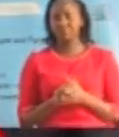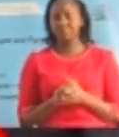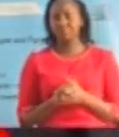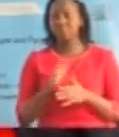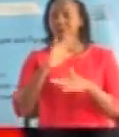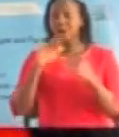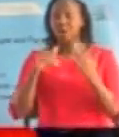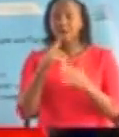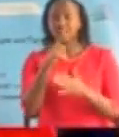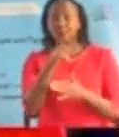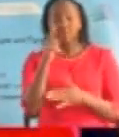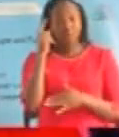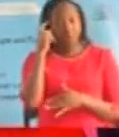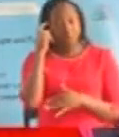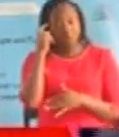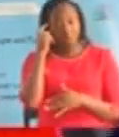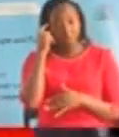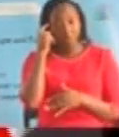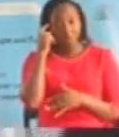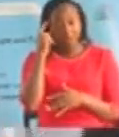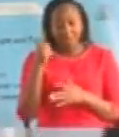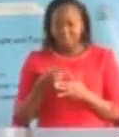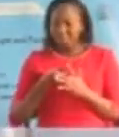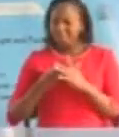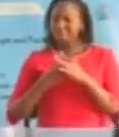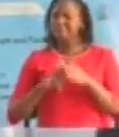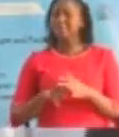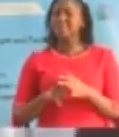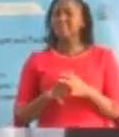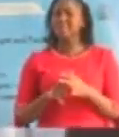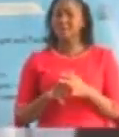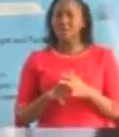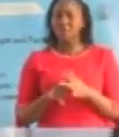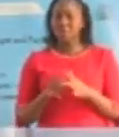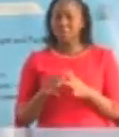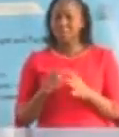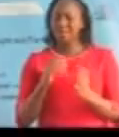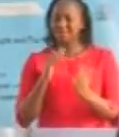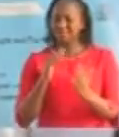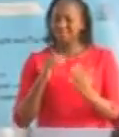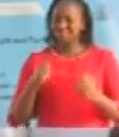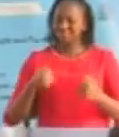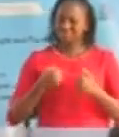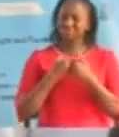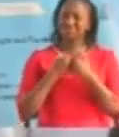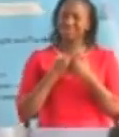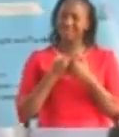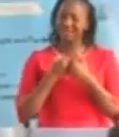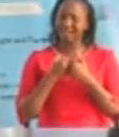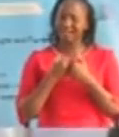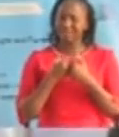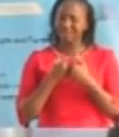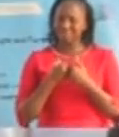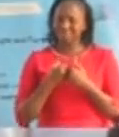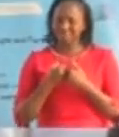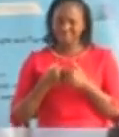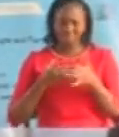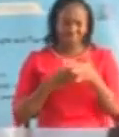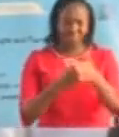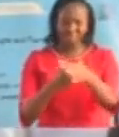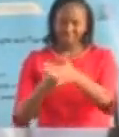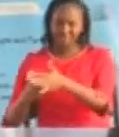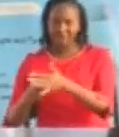You all recall at the beginning, we faced a lot of resistance from both within and